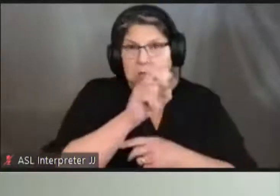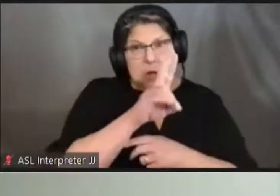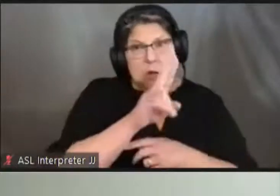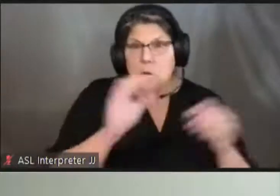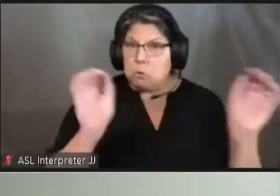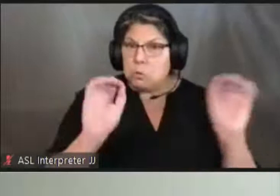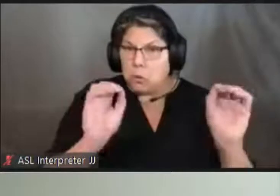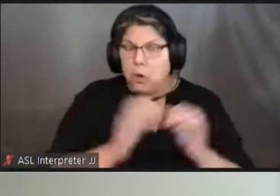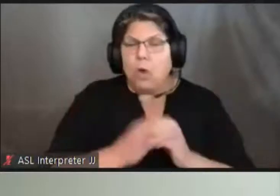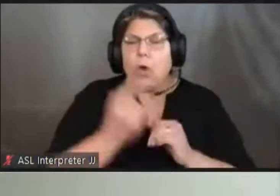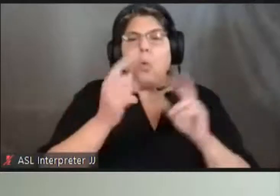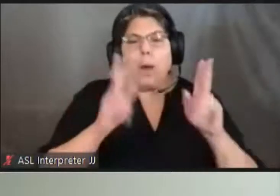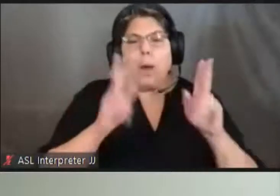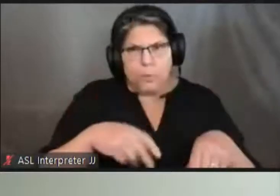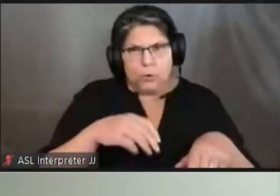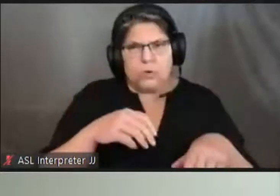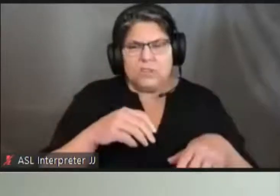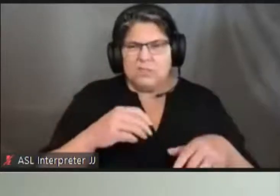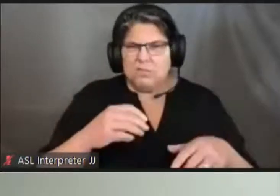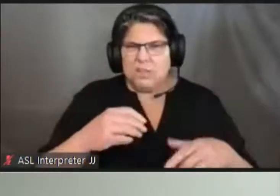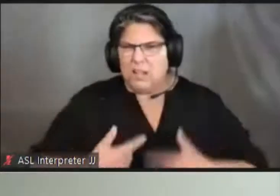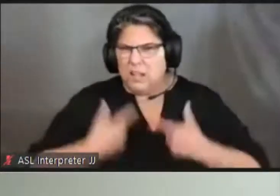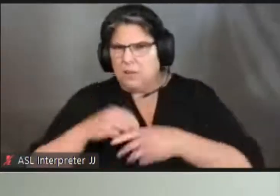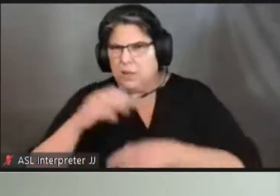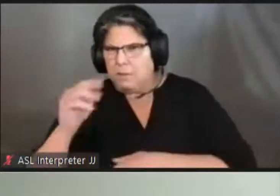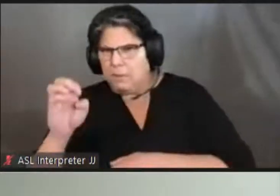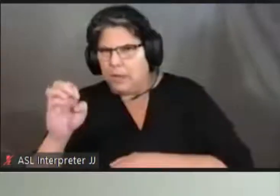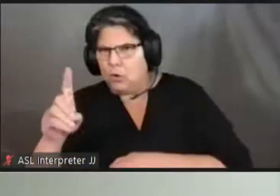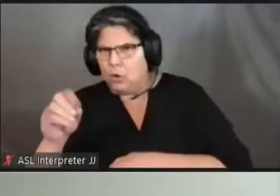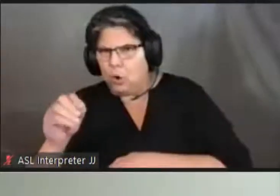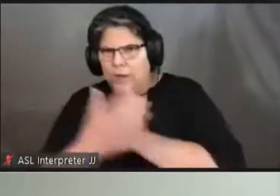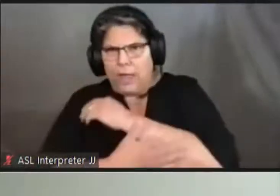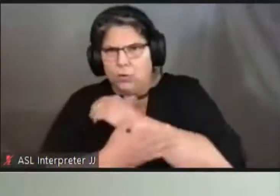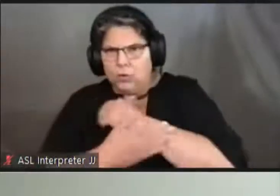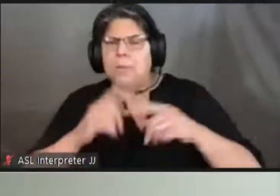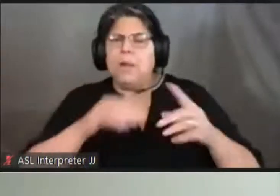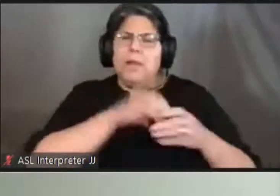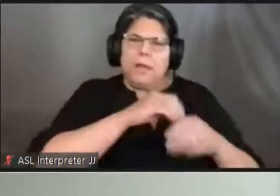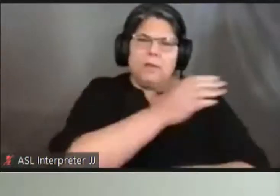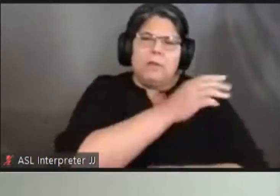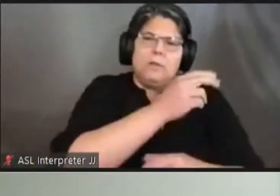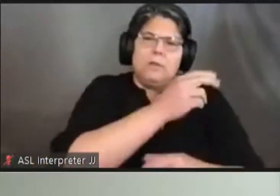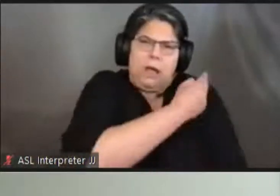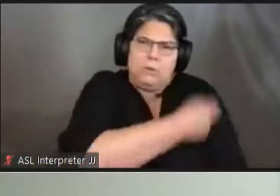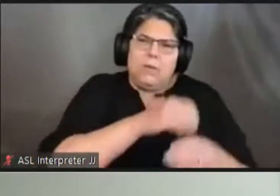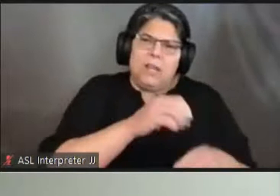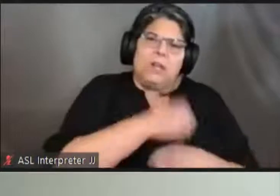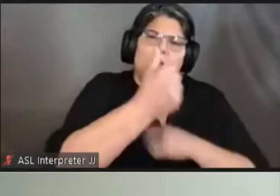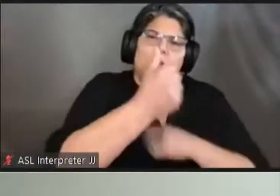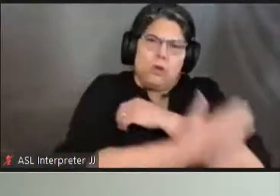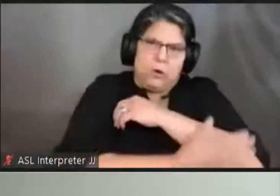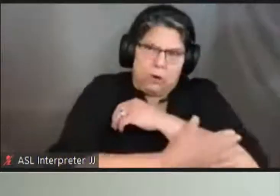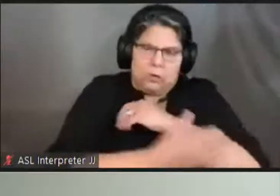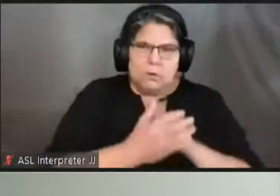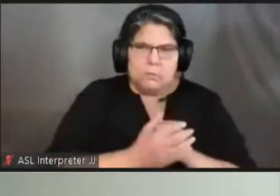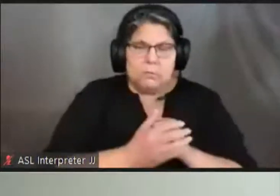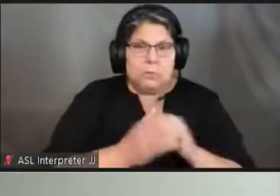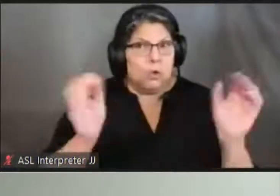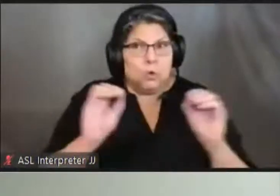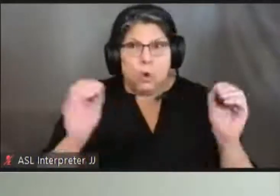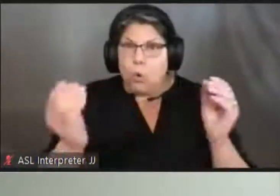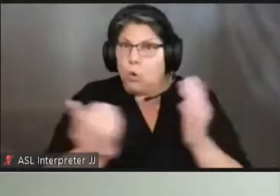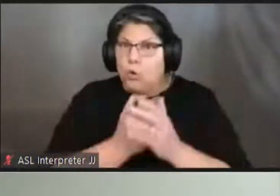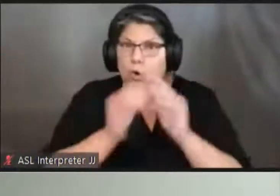County resident hospitalized out of county. We have no new outbreaks. The Ukiah post-acute outbreak